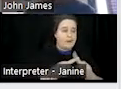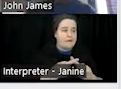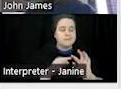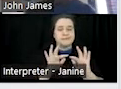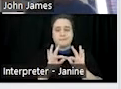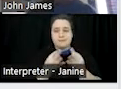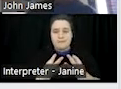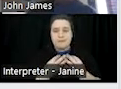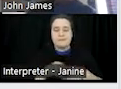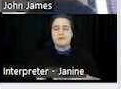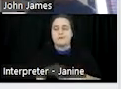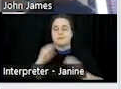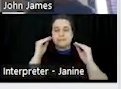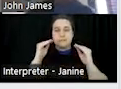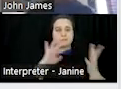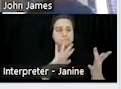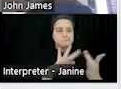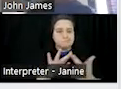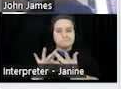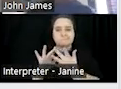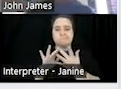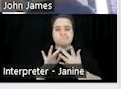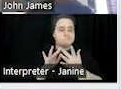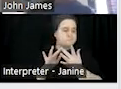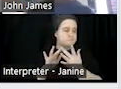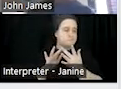I got new school